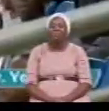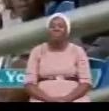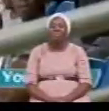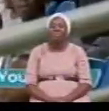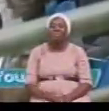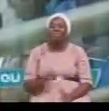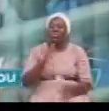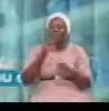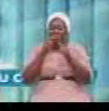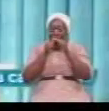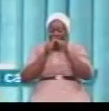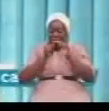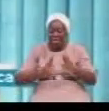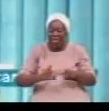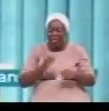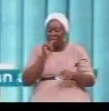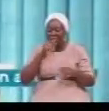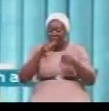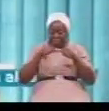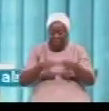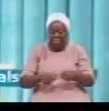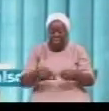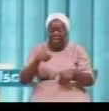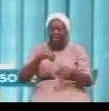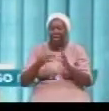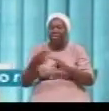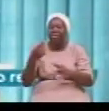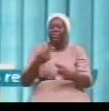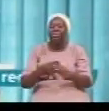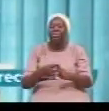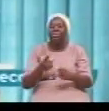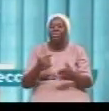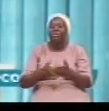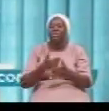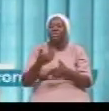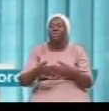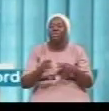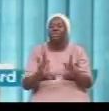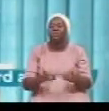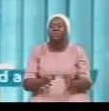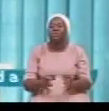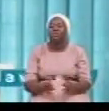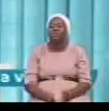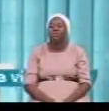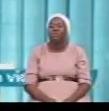Your blessing is permanent in Jesus' name. The next testifier.